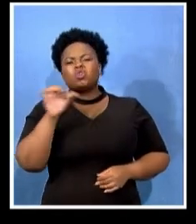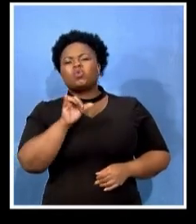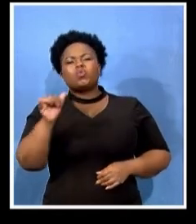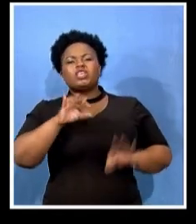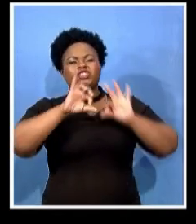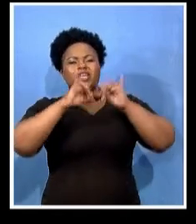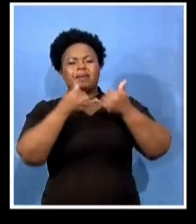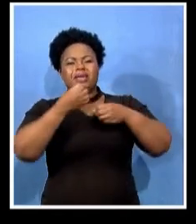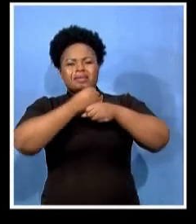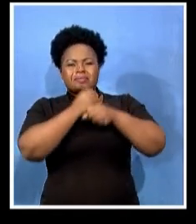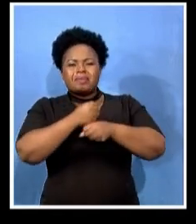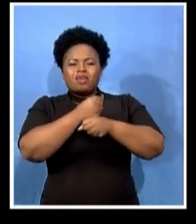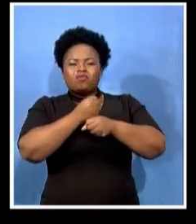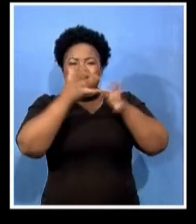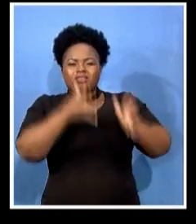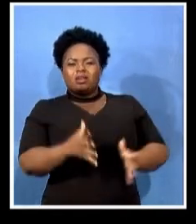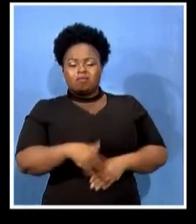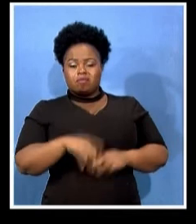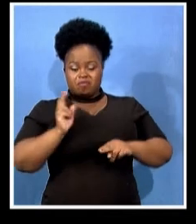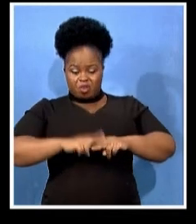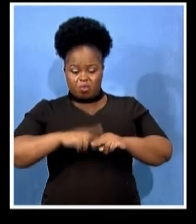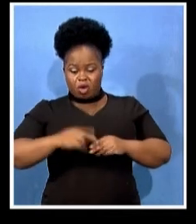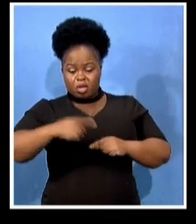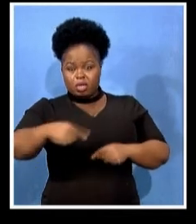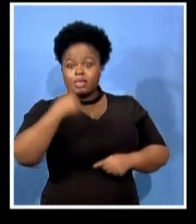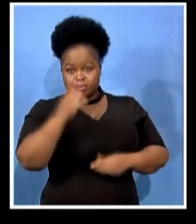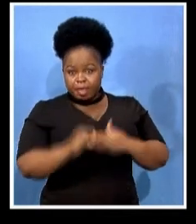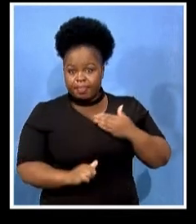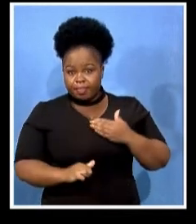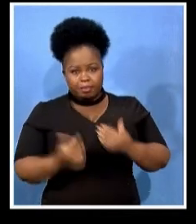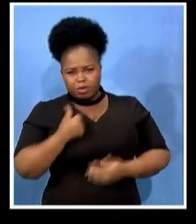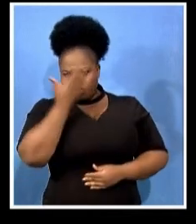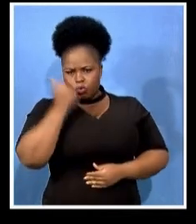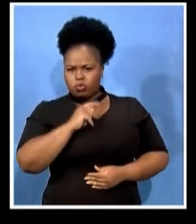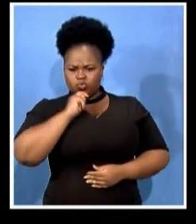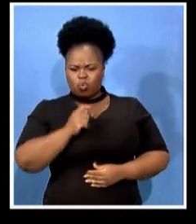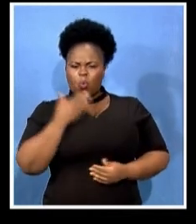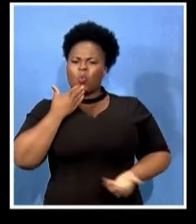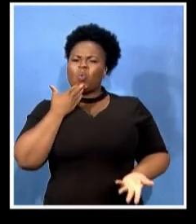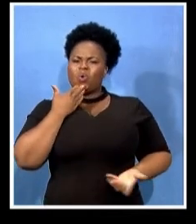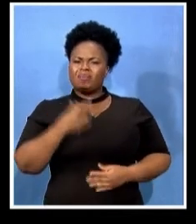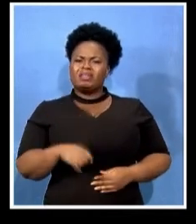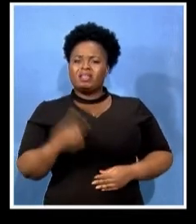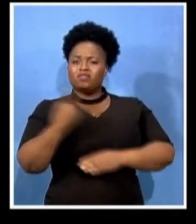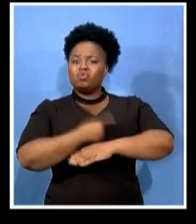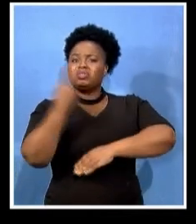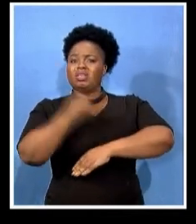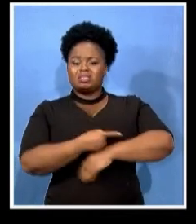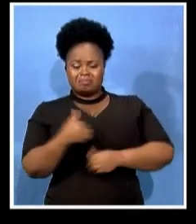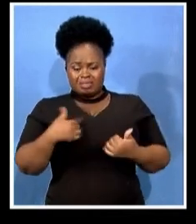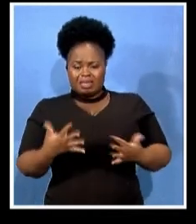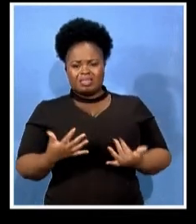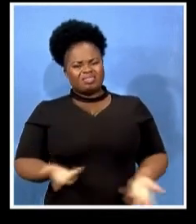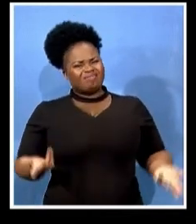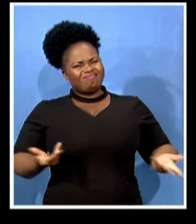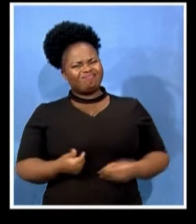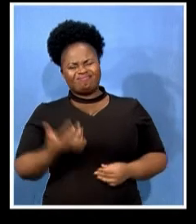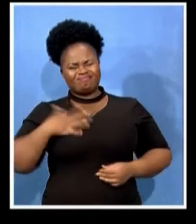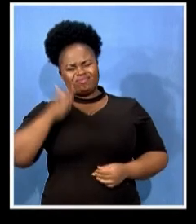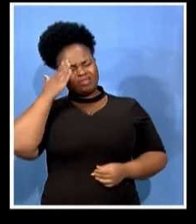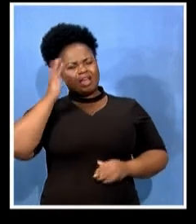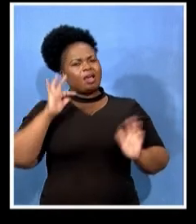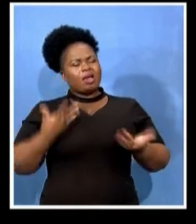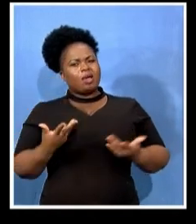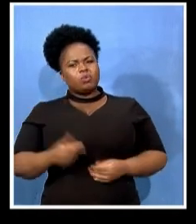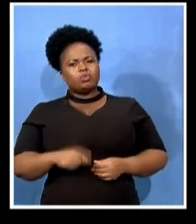already, which is next month? In a few days, this vaccine is supposed to roll out. How then is this going to be the case if we have not